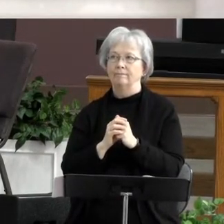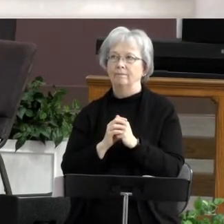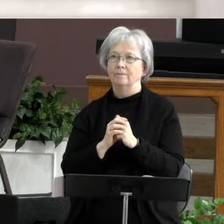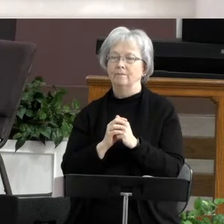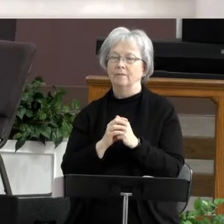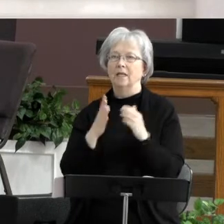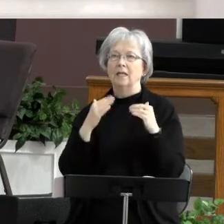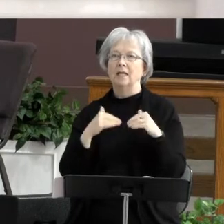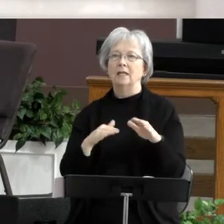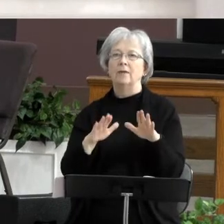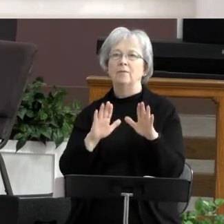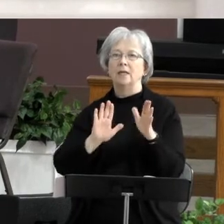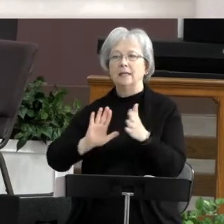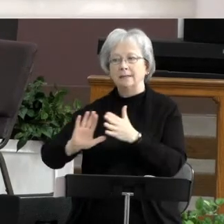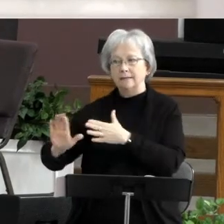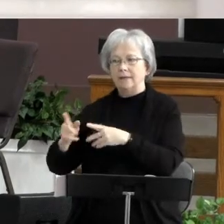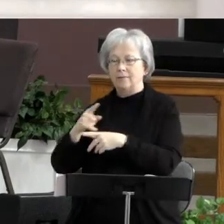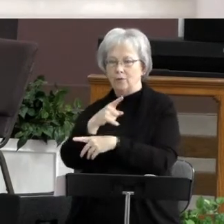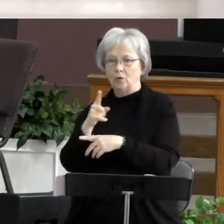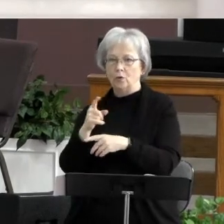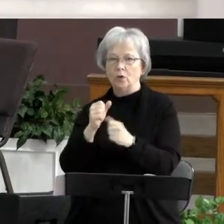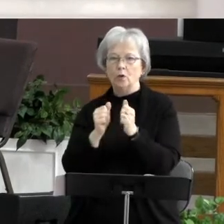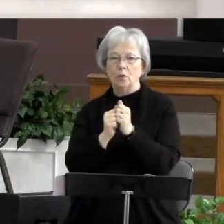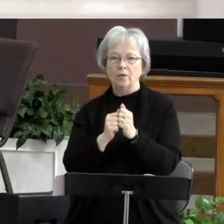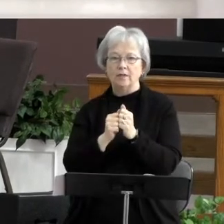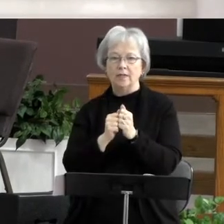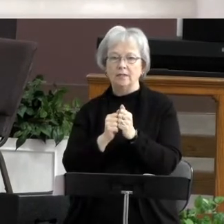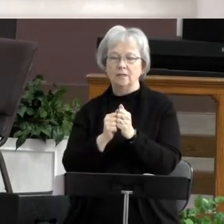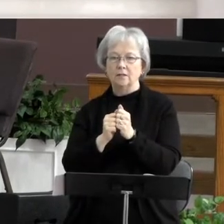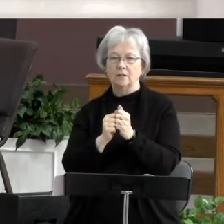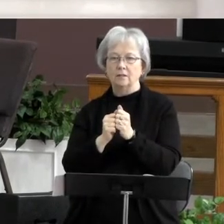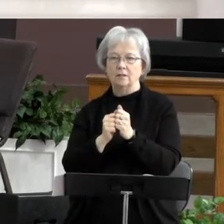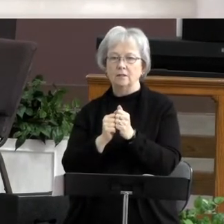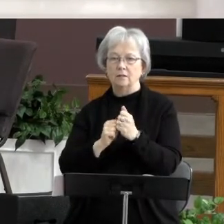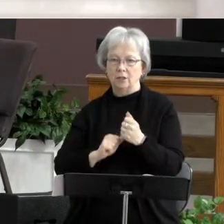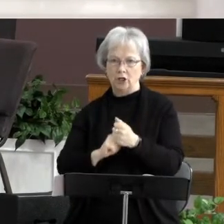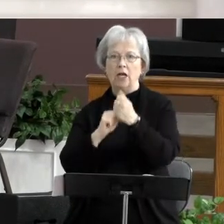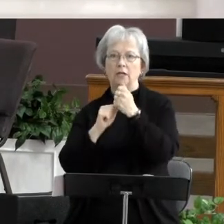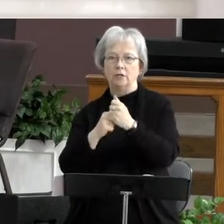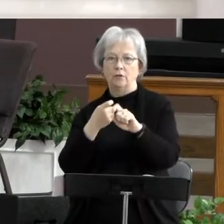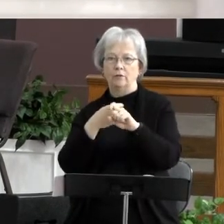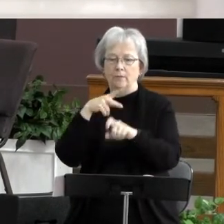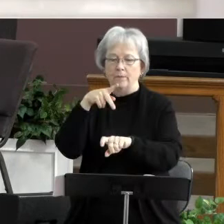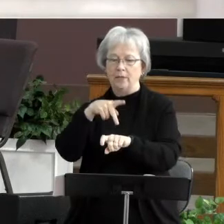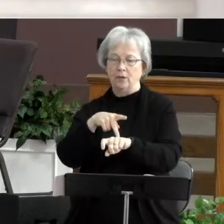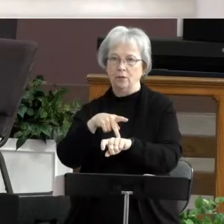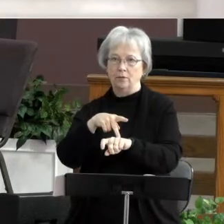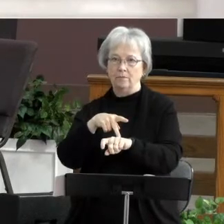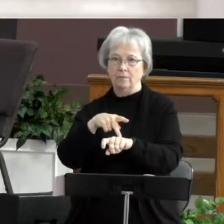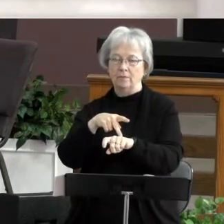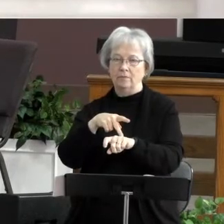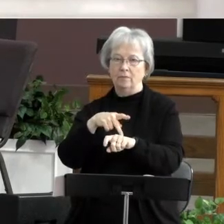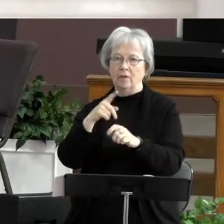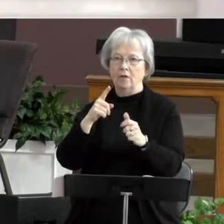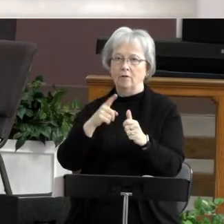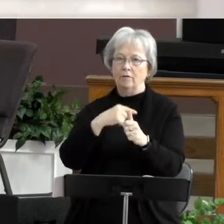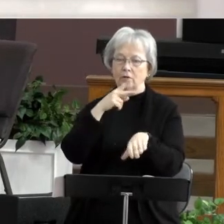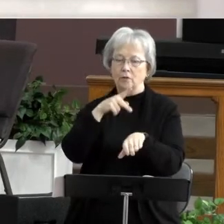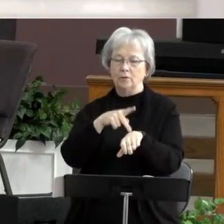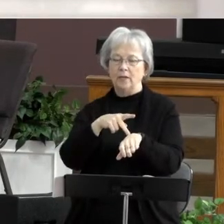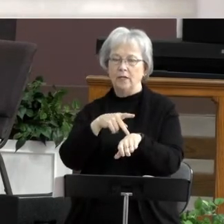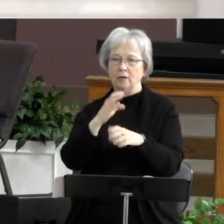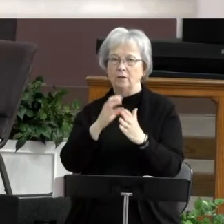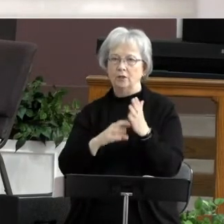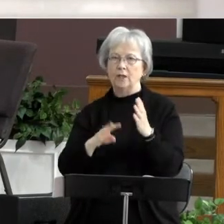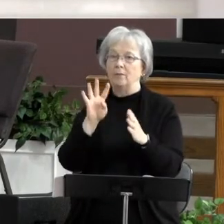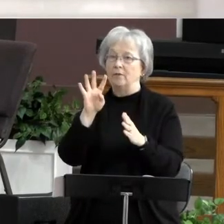Let me leave you with this charge from Peter. It comes out of 1 Peter chapter 5, verses 6 through